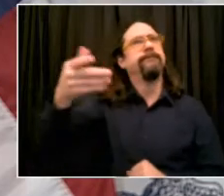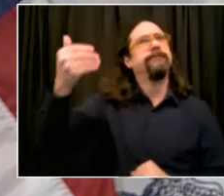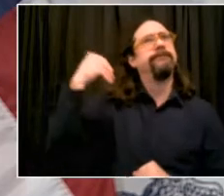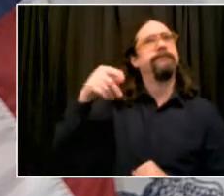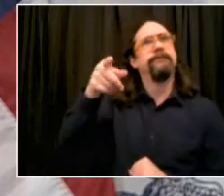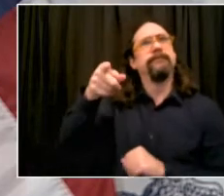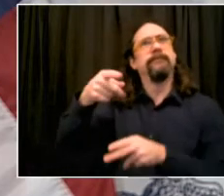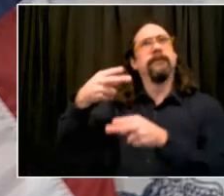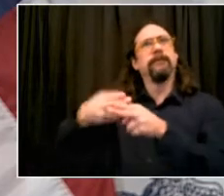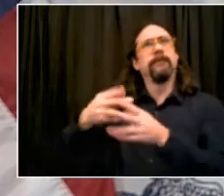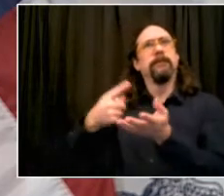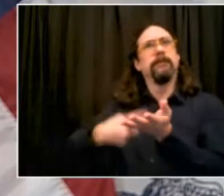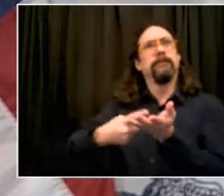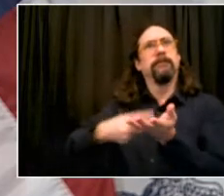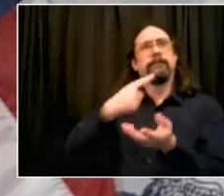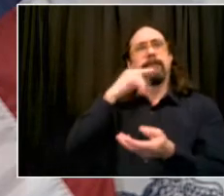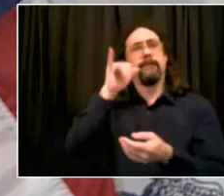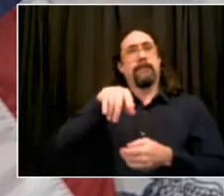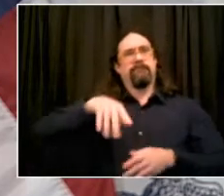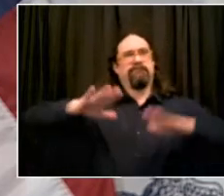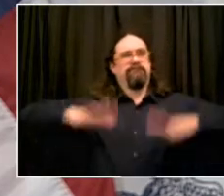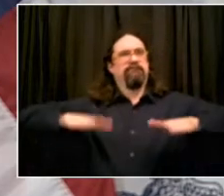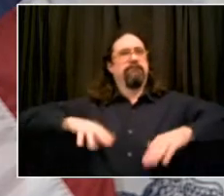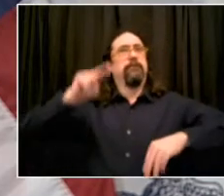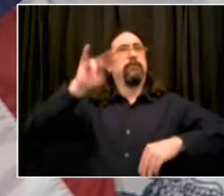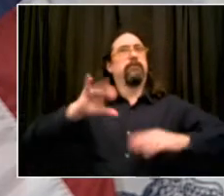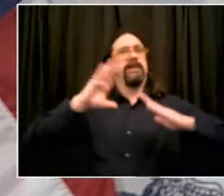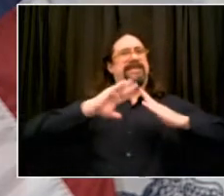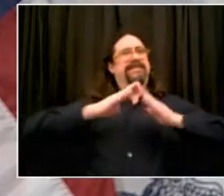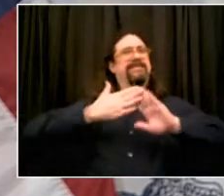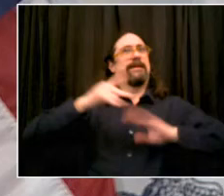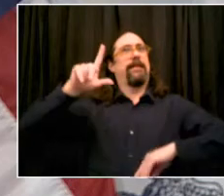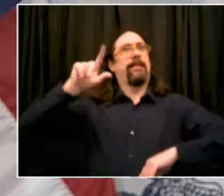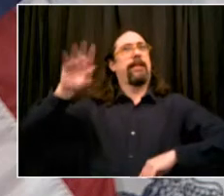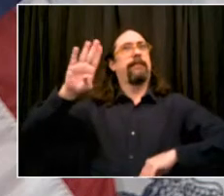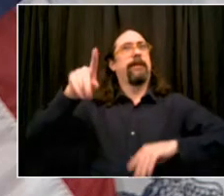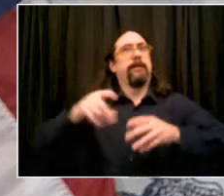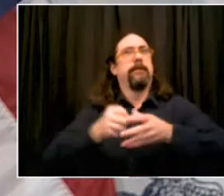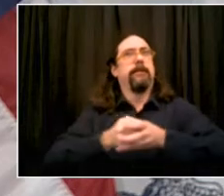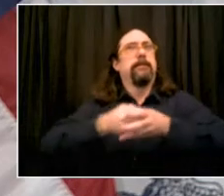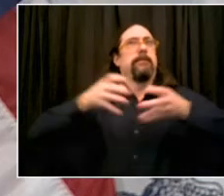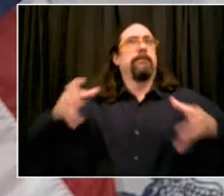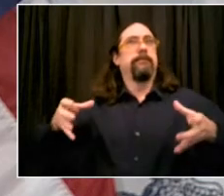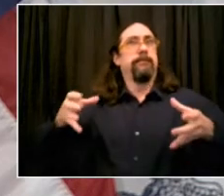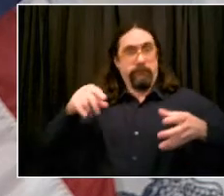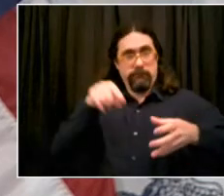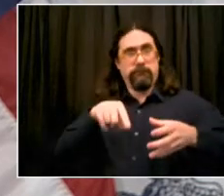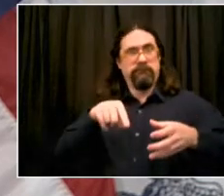developing rapid testing at all? Do you think that would help in opening venues and business?